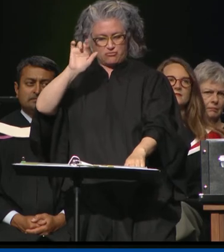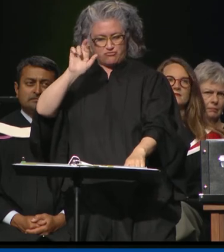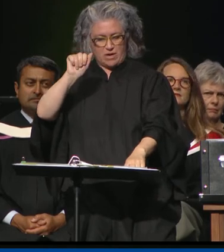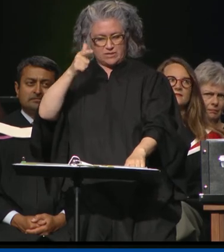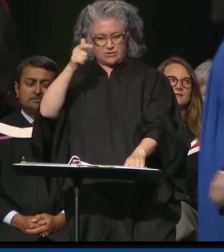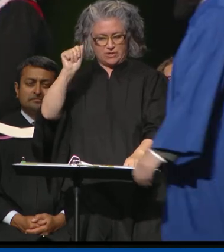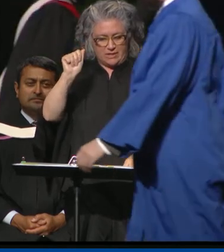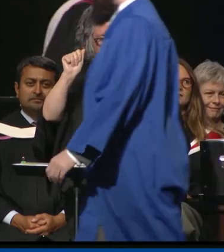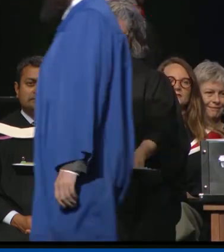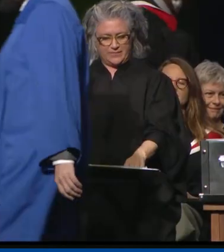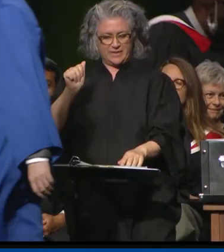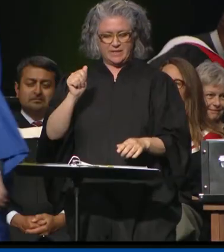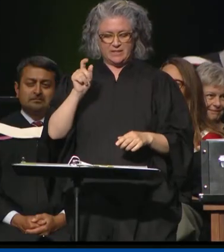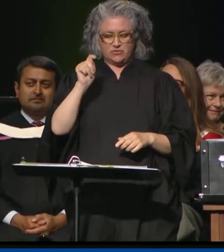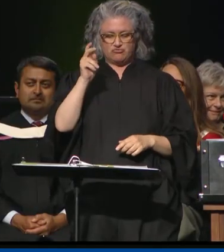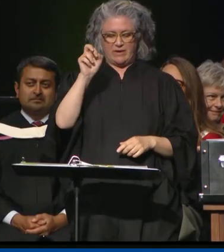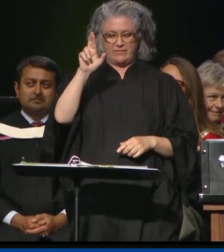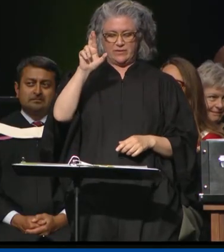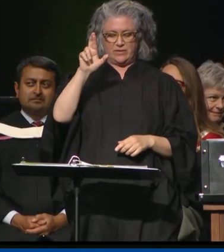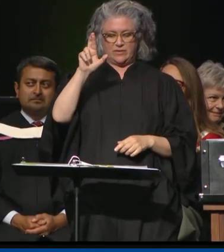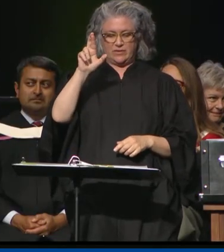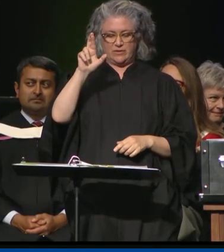Trevor Speechley.